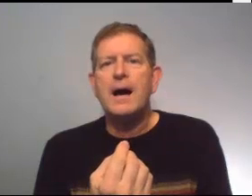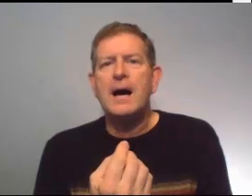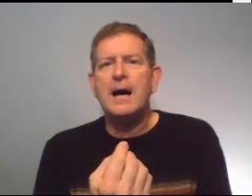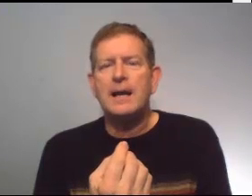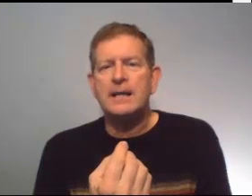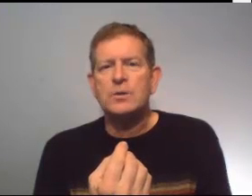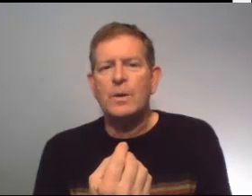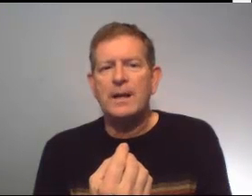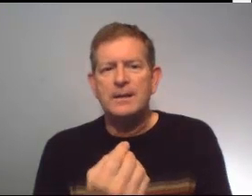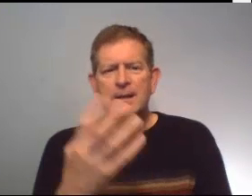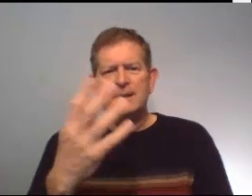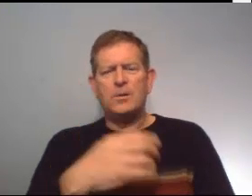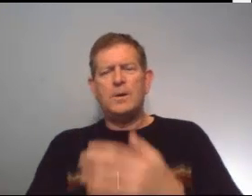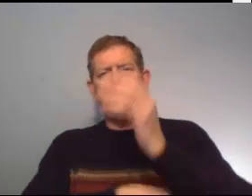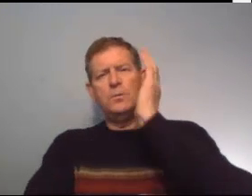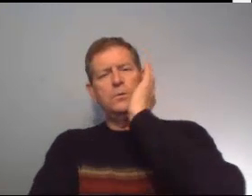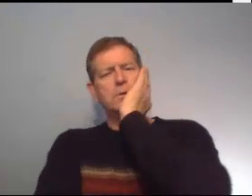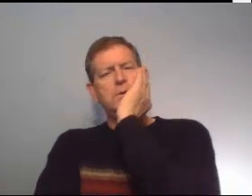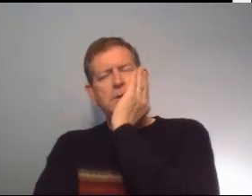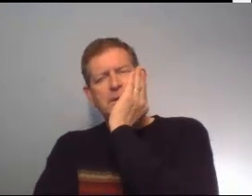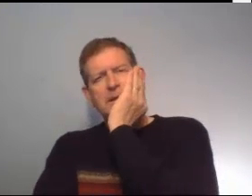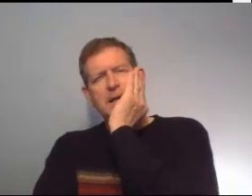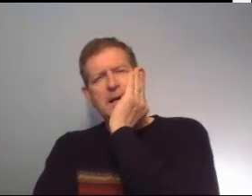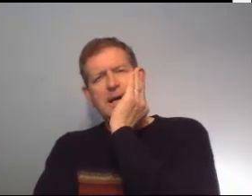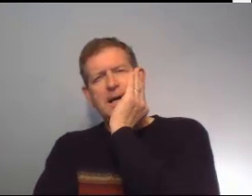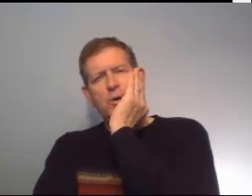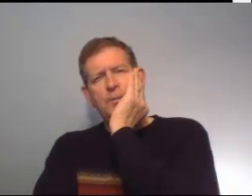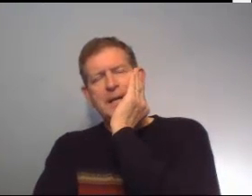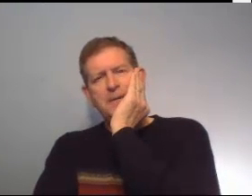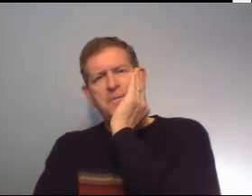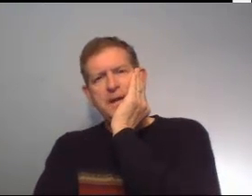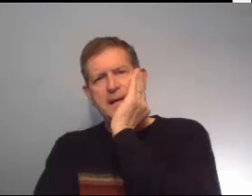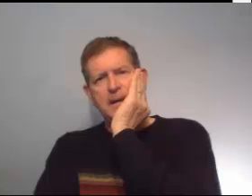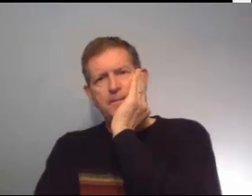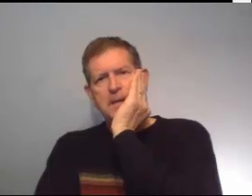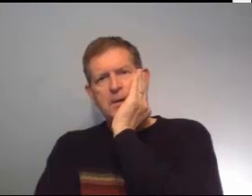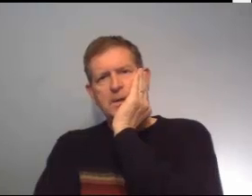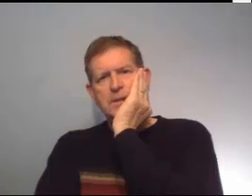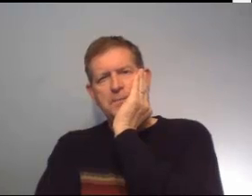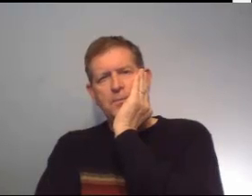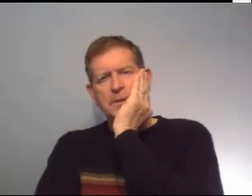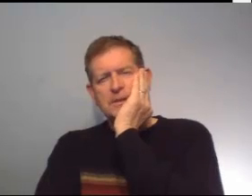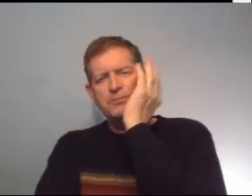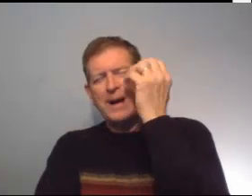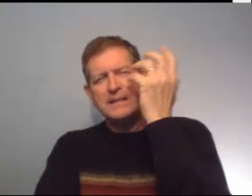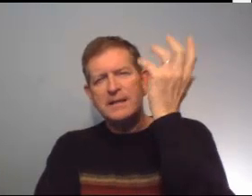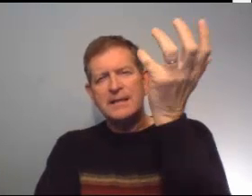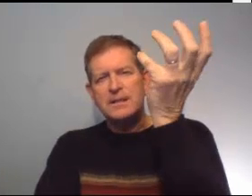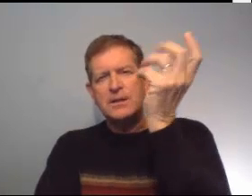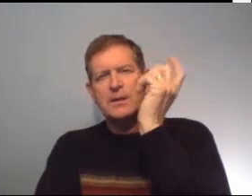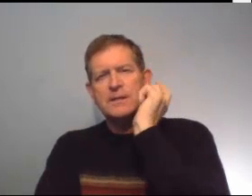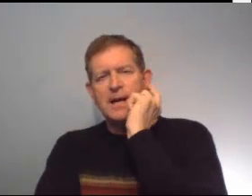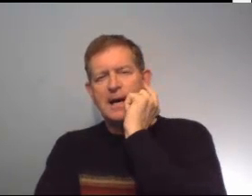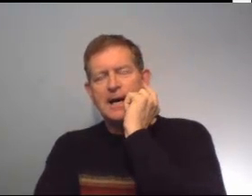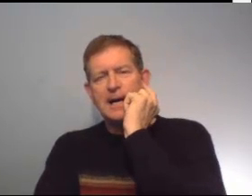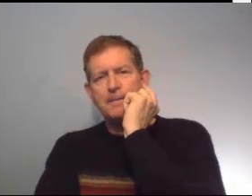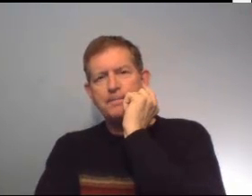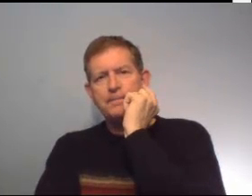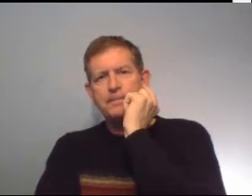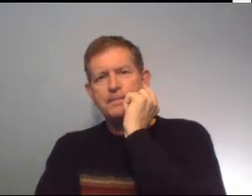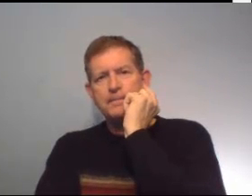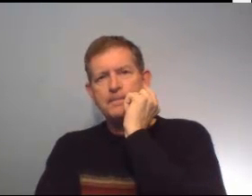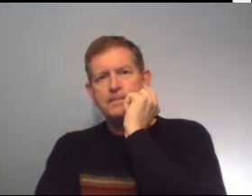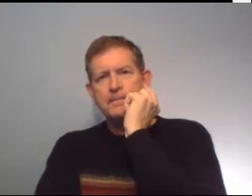Yo voy a la escuela. Now, what in the world do you think that a could be conveying? Why is it necessary to say